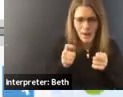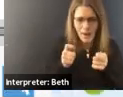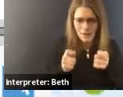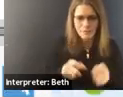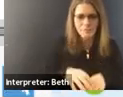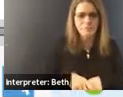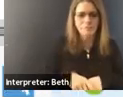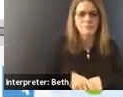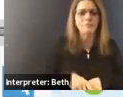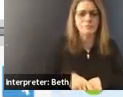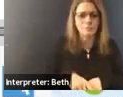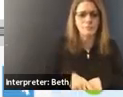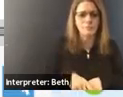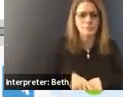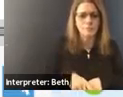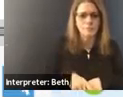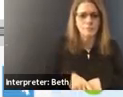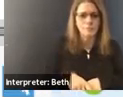I'm going to draw,